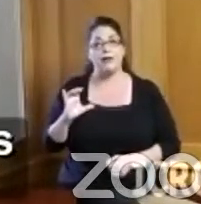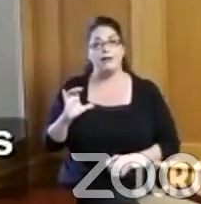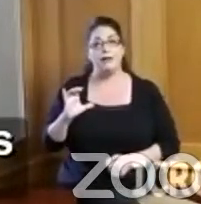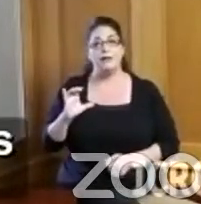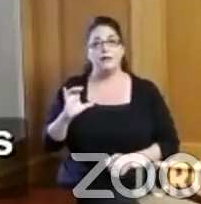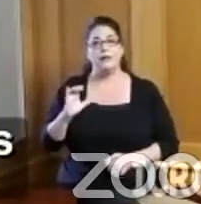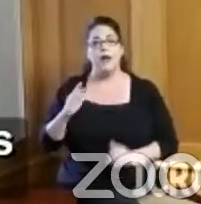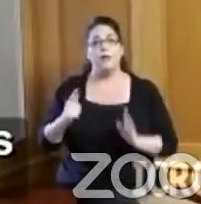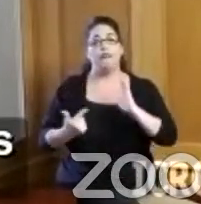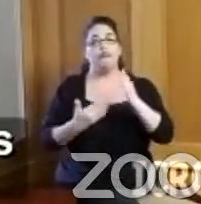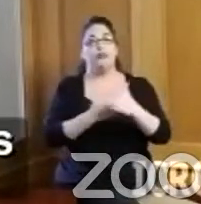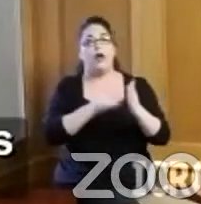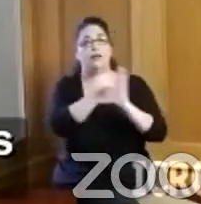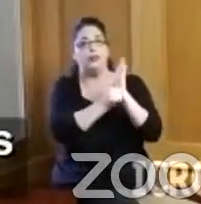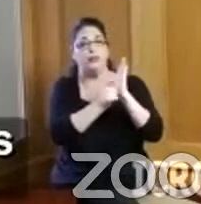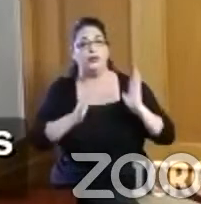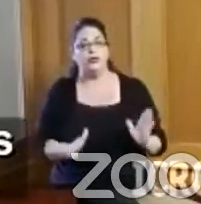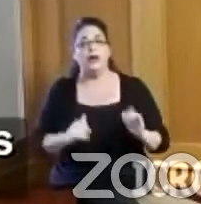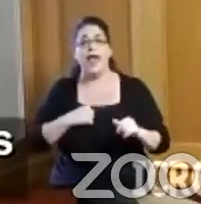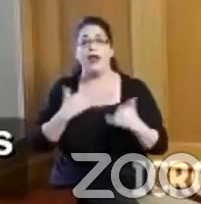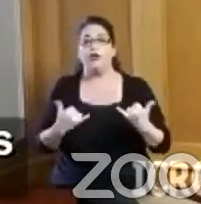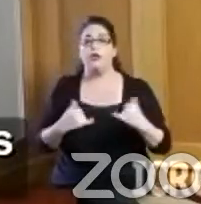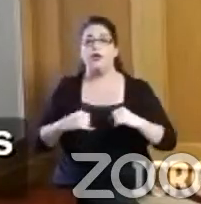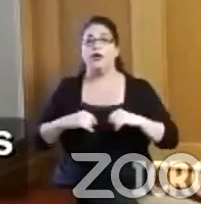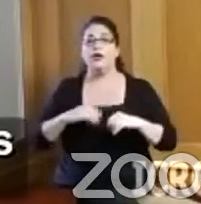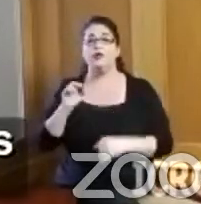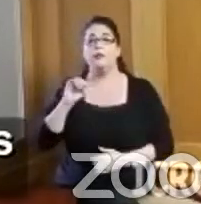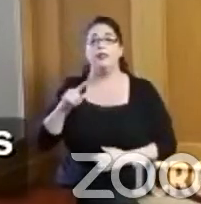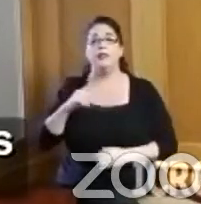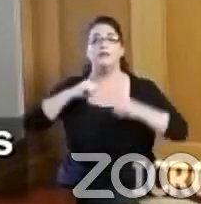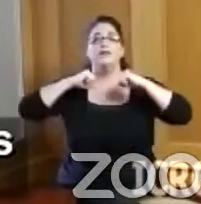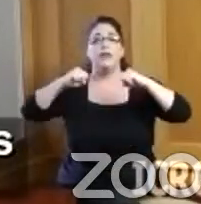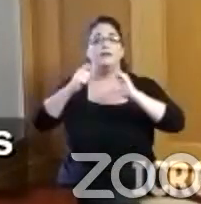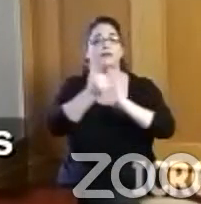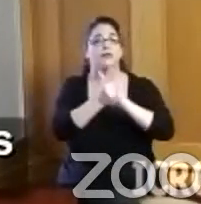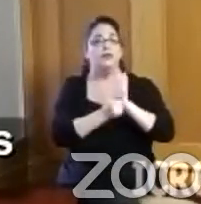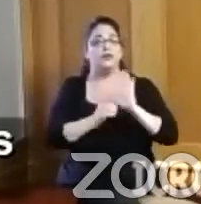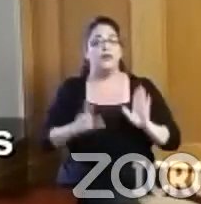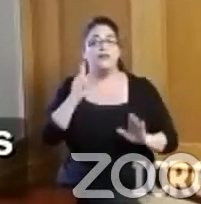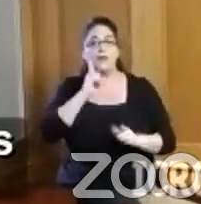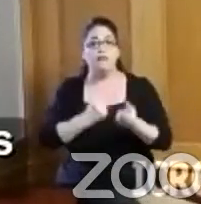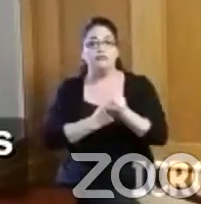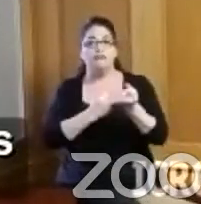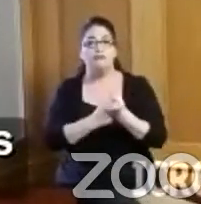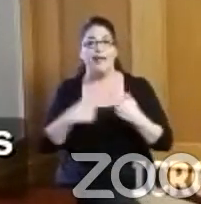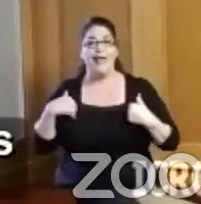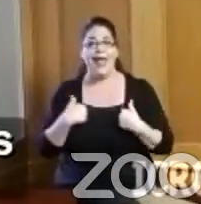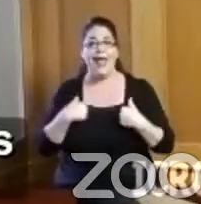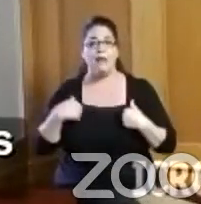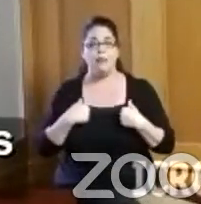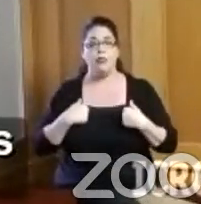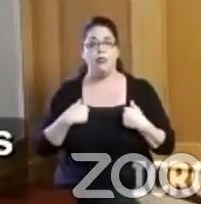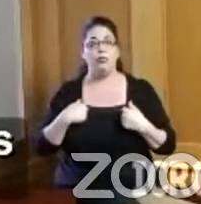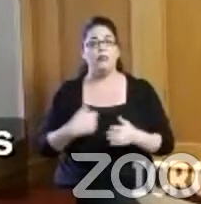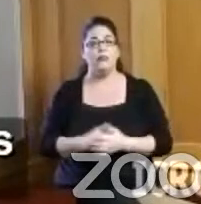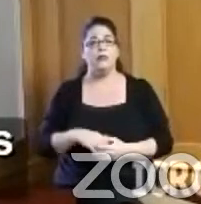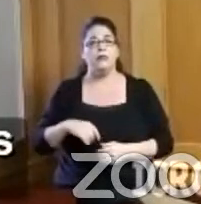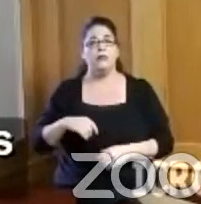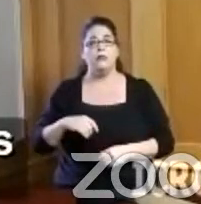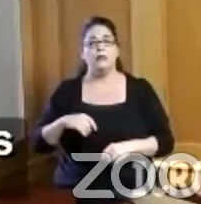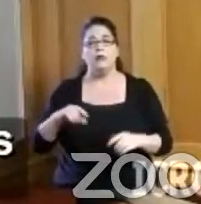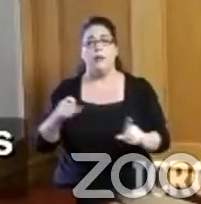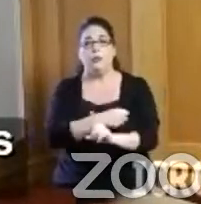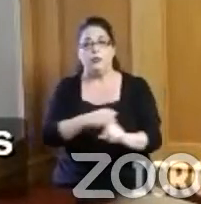Hamilton County prosecutor and current criminal defense attorney and animal advocate. Myself and others were here several years ago